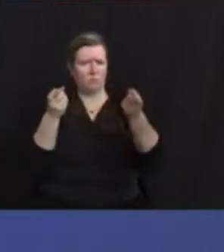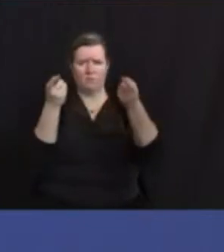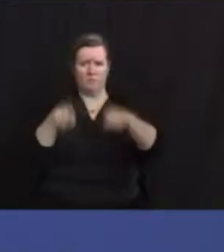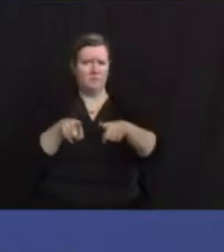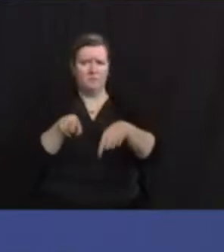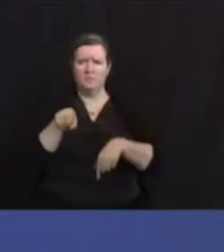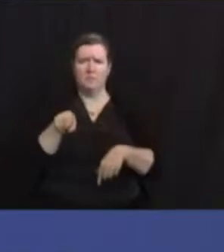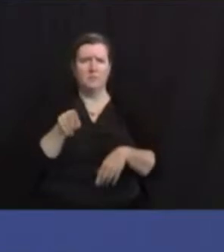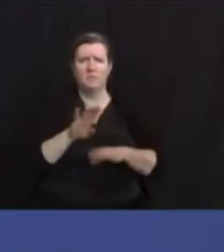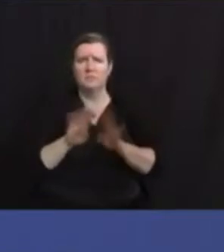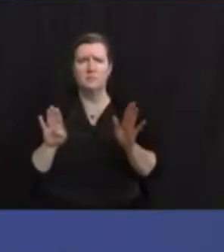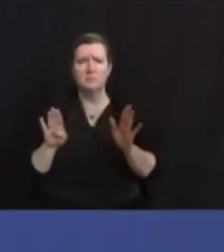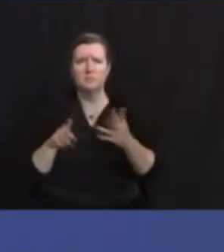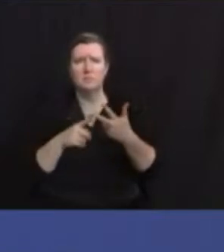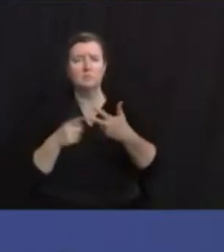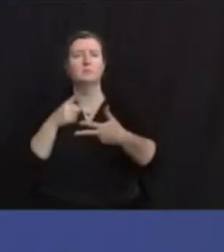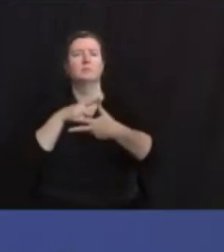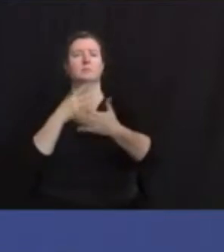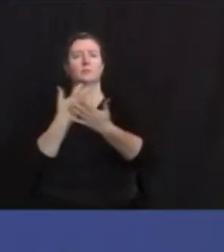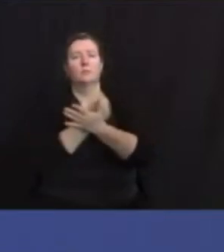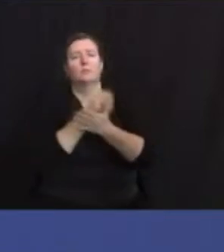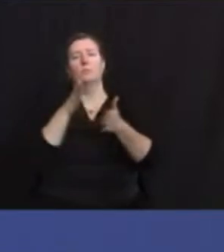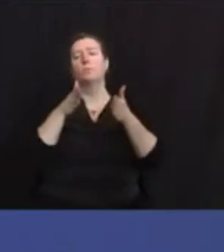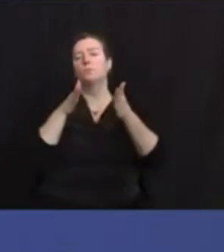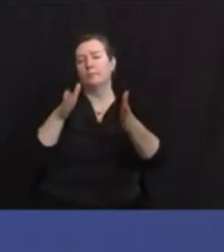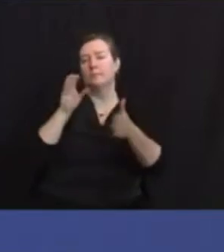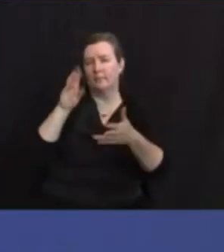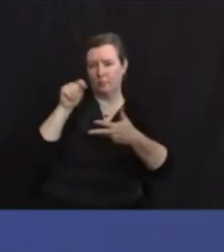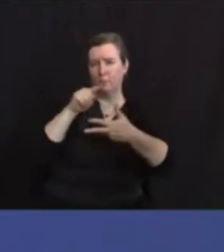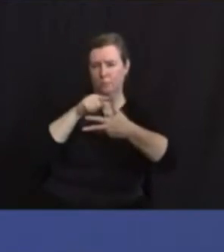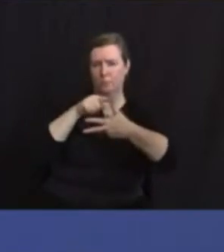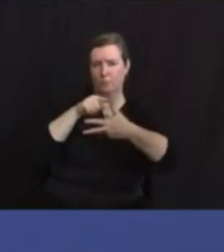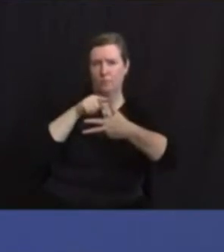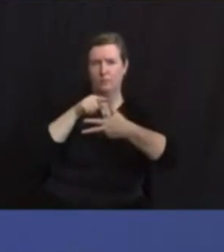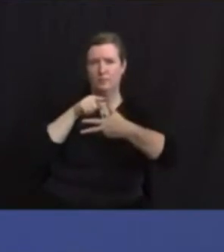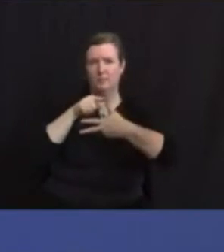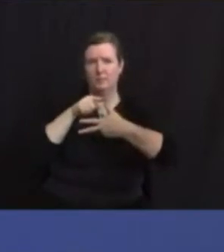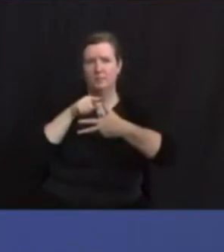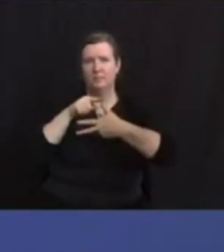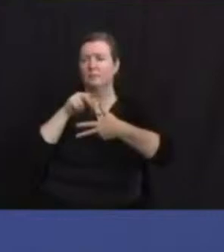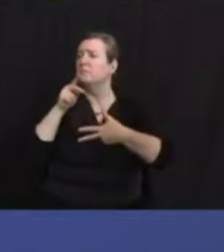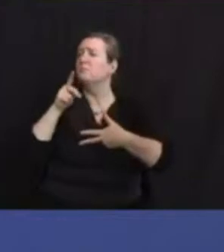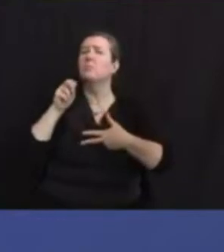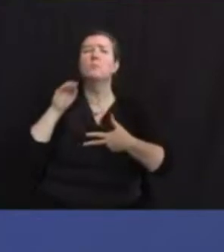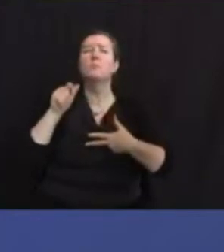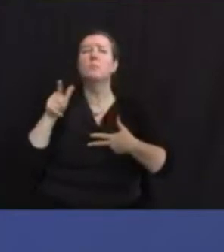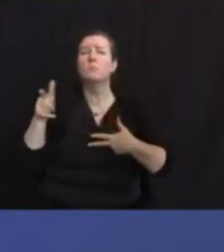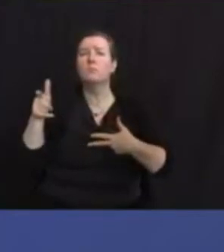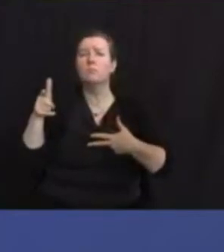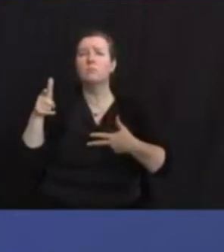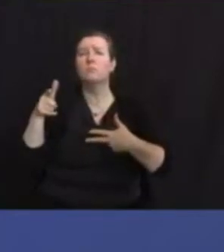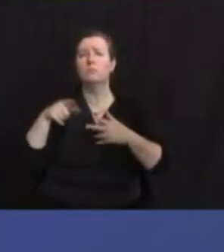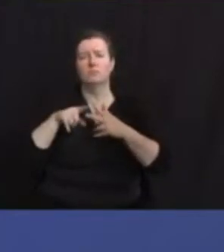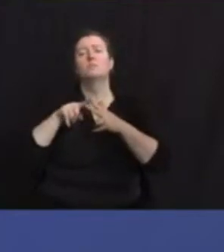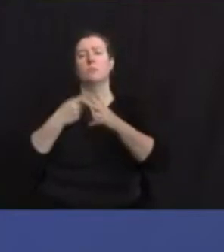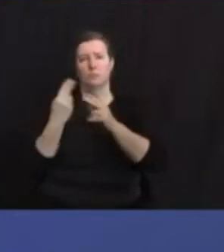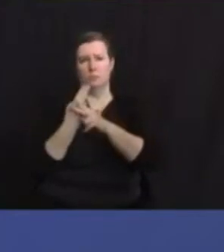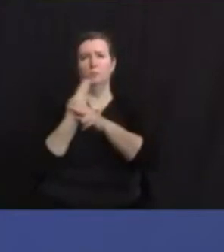nothing on the Earn Your Way Out law. Do you have any update on that, Parimal? We are working on implementing the Earn Your Way Out law, and we'll circle back with more